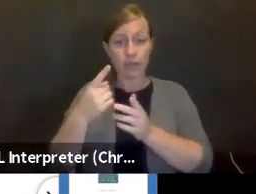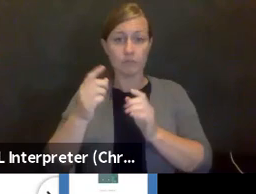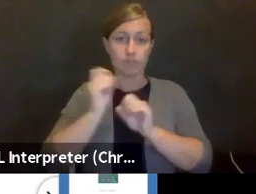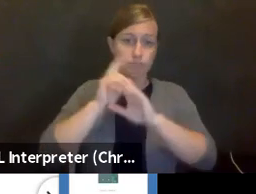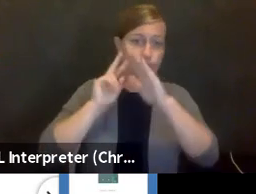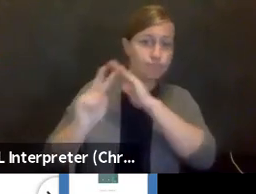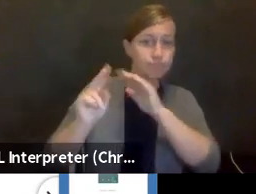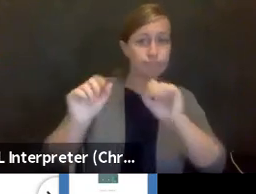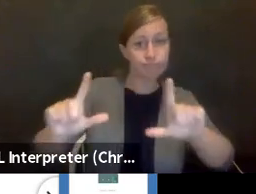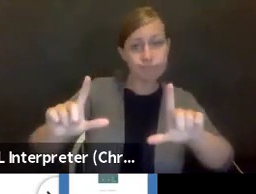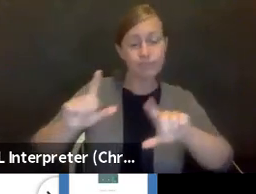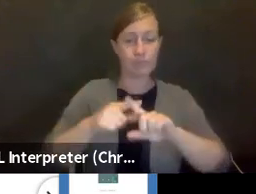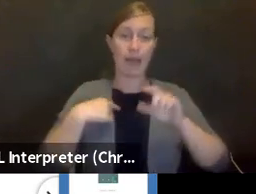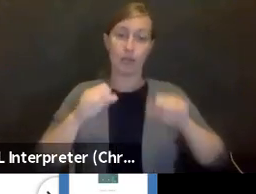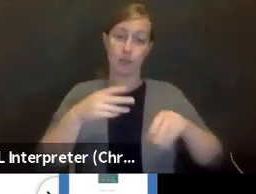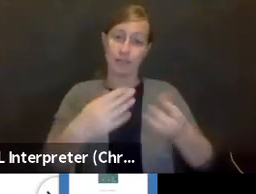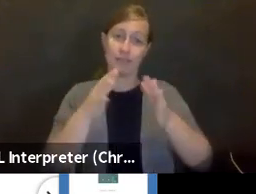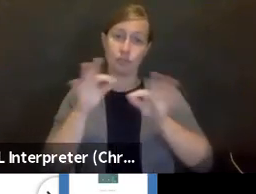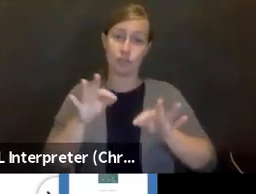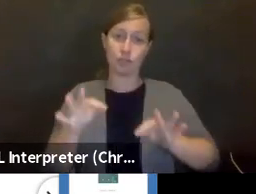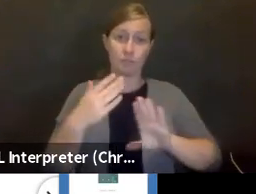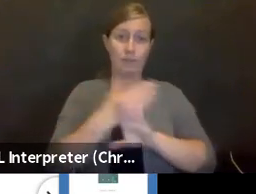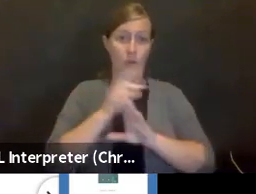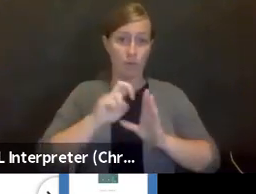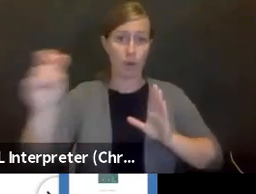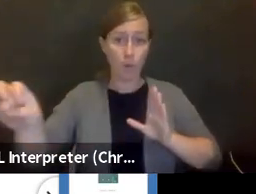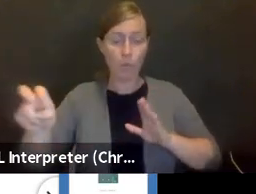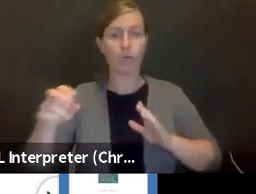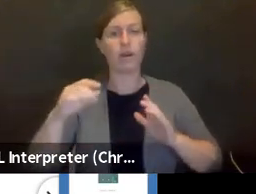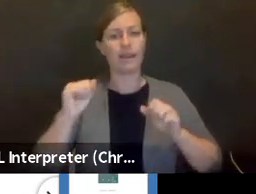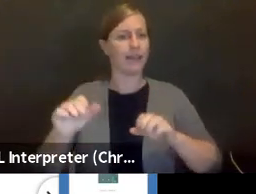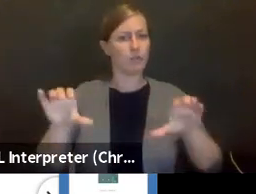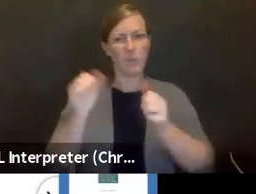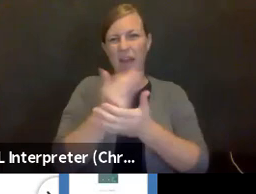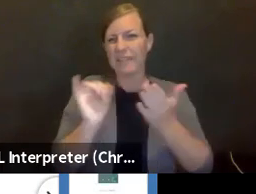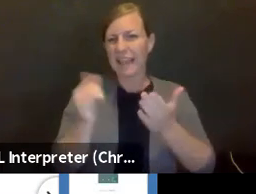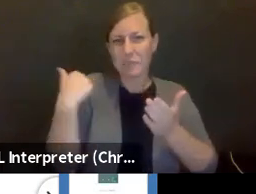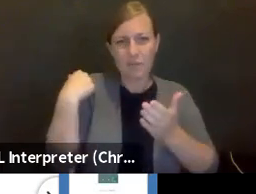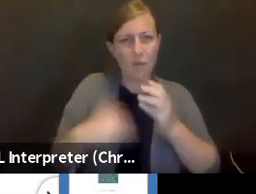add instructions here before they go. I can do everything else I could do before.